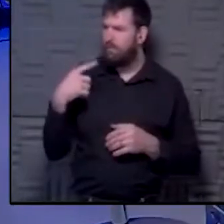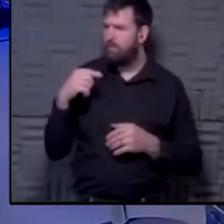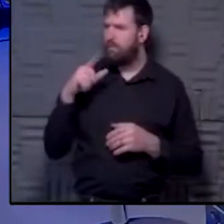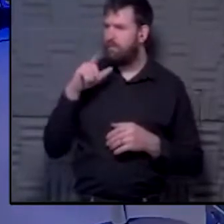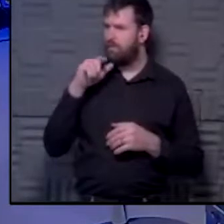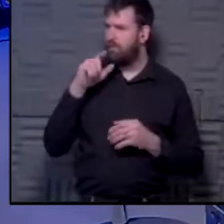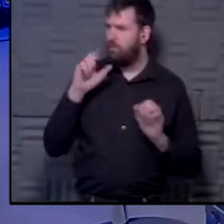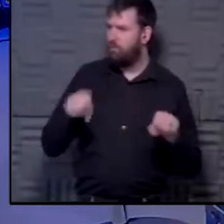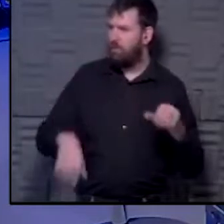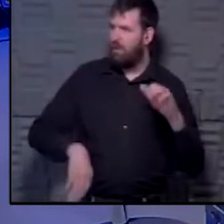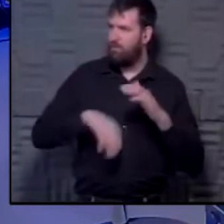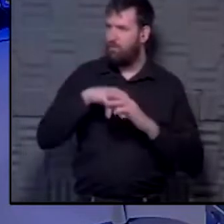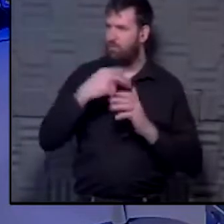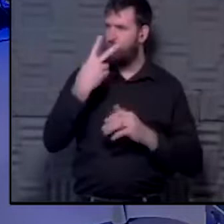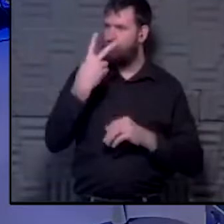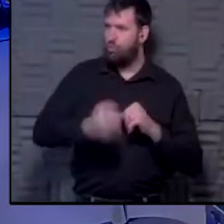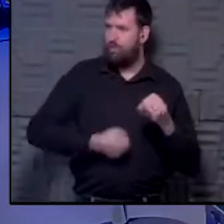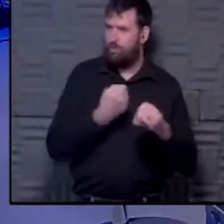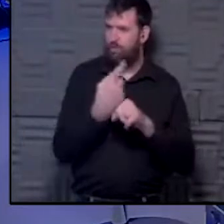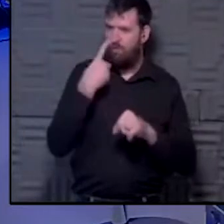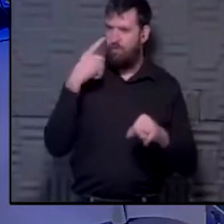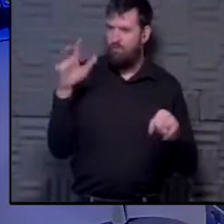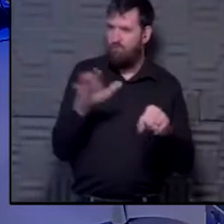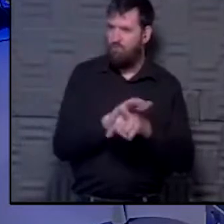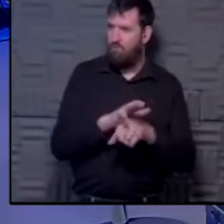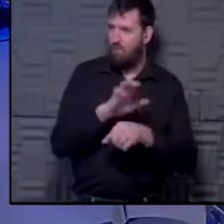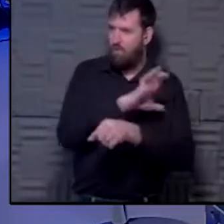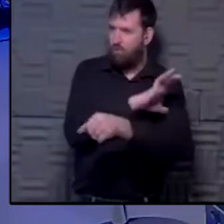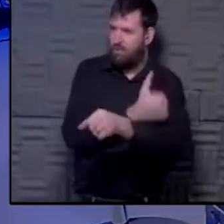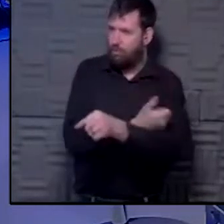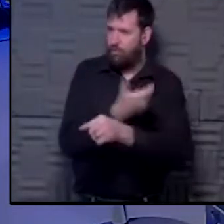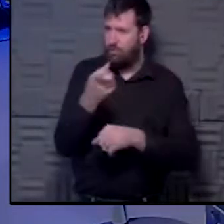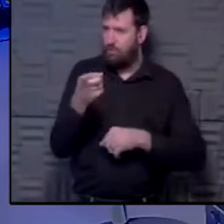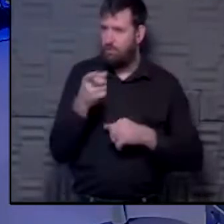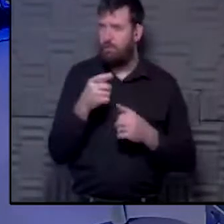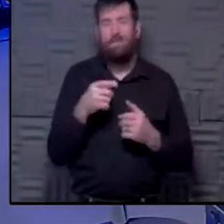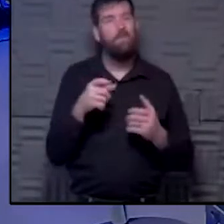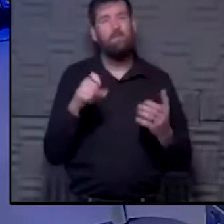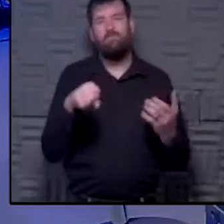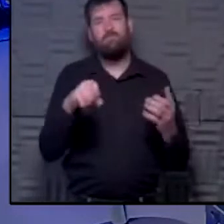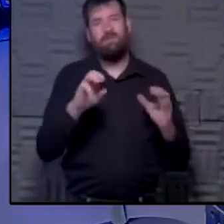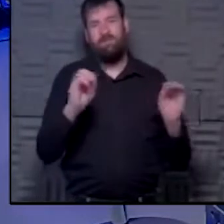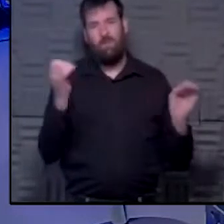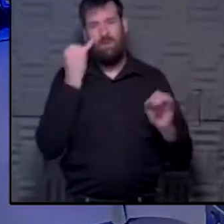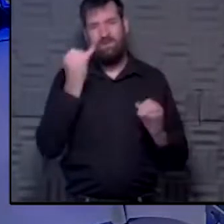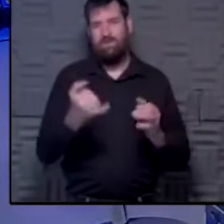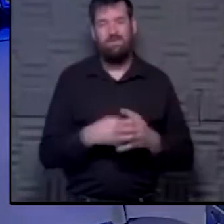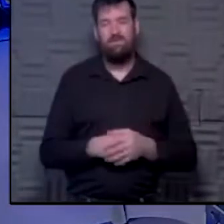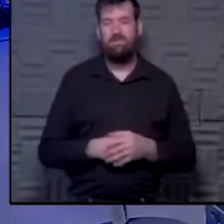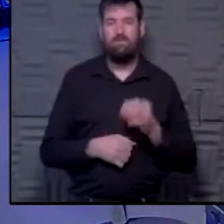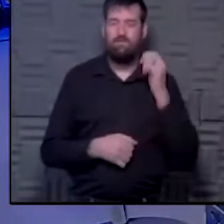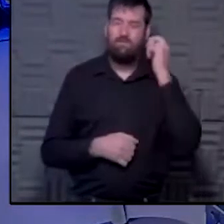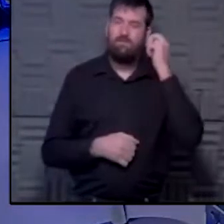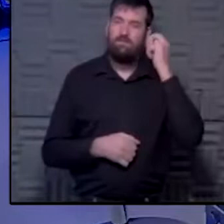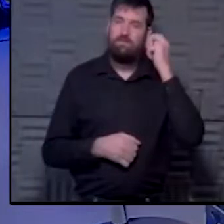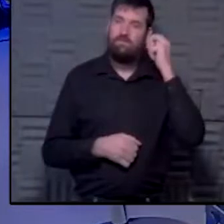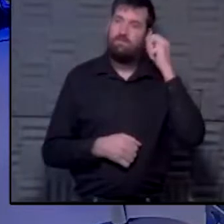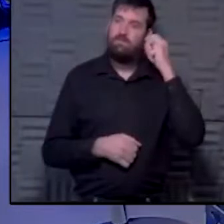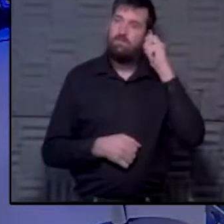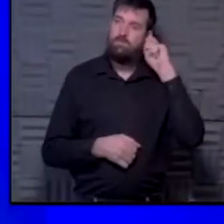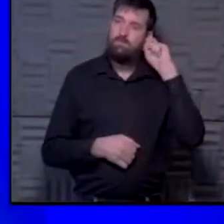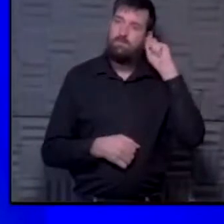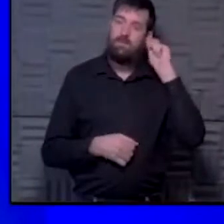up to 2 years before we get full authorization? Is that the timeline that we're talking about? Yeah, I have no idea on the timeline. Okay. I assume because they